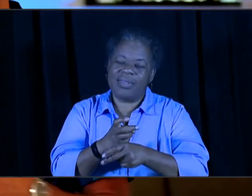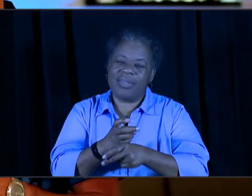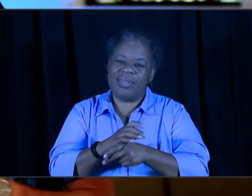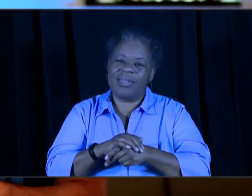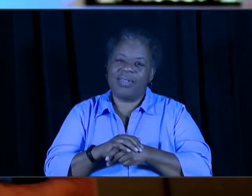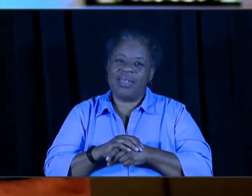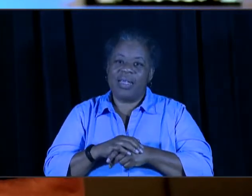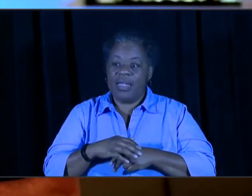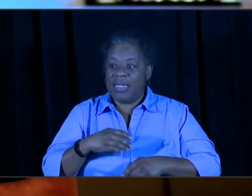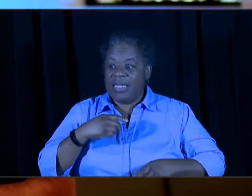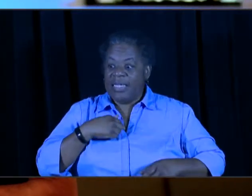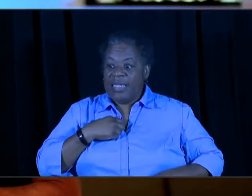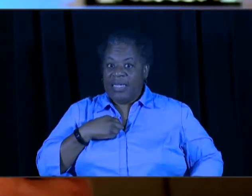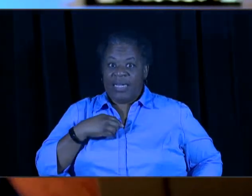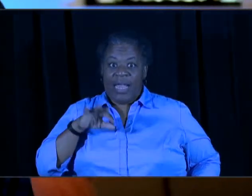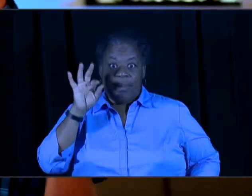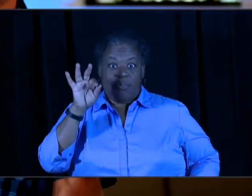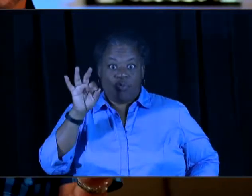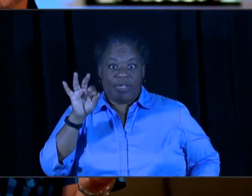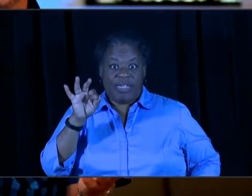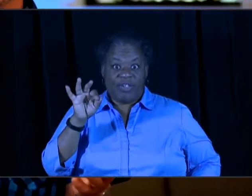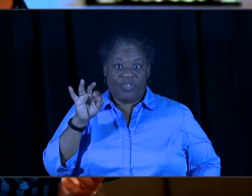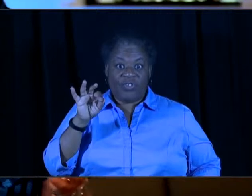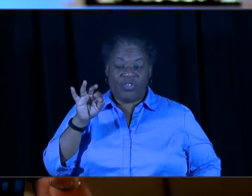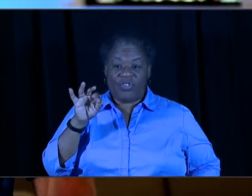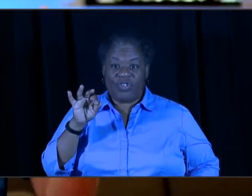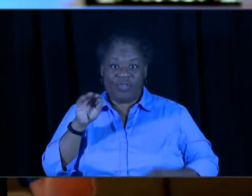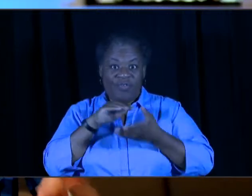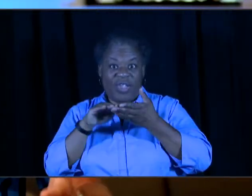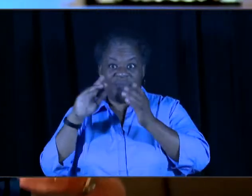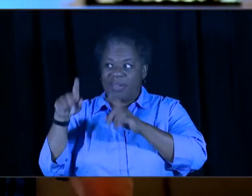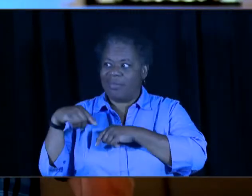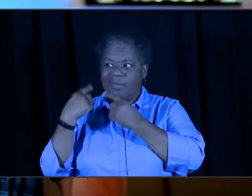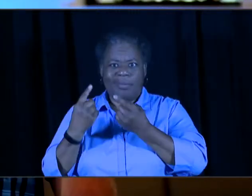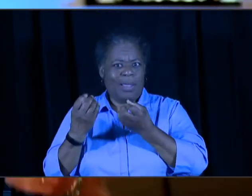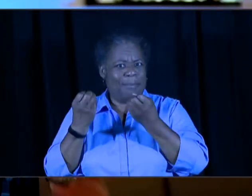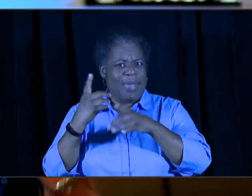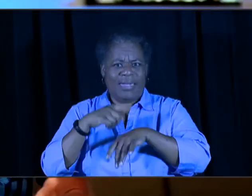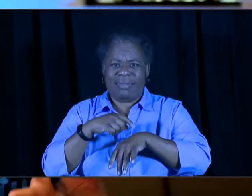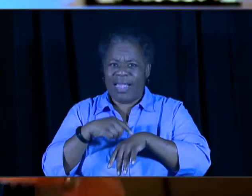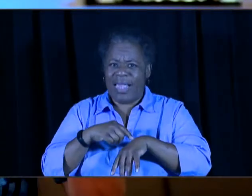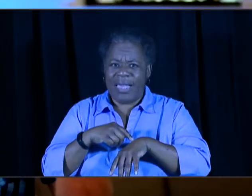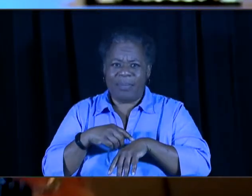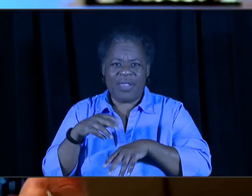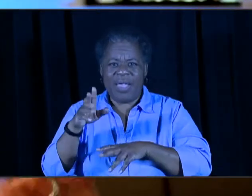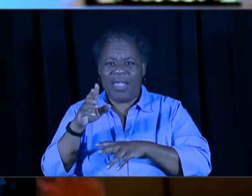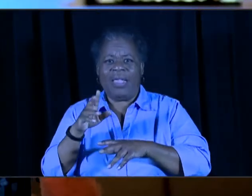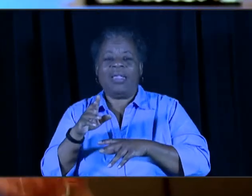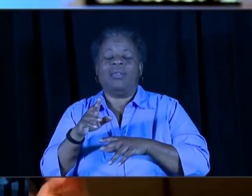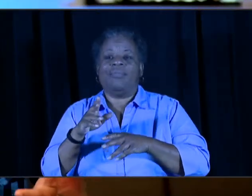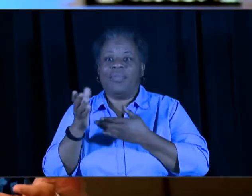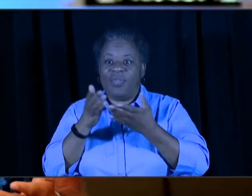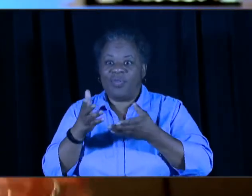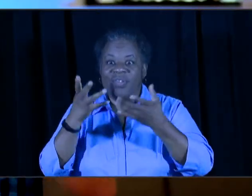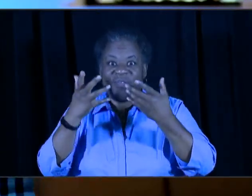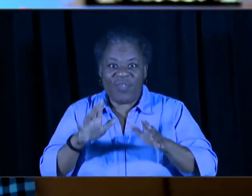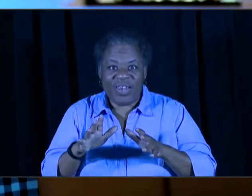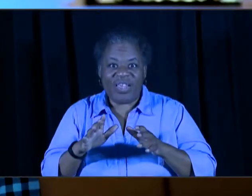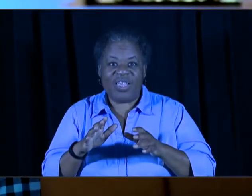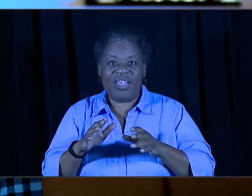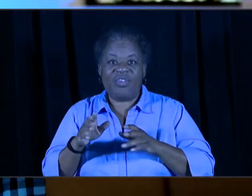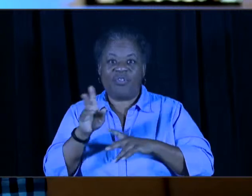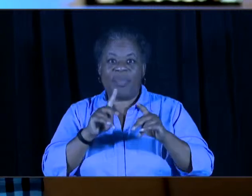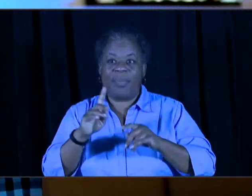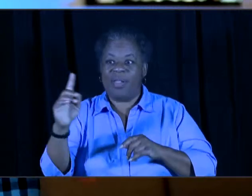Whenever I preach on forgiveness, many times over the years, every time I have people coming to me in the lobby afterwards. You